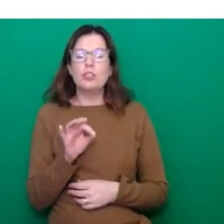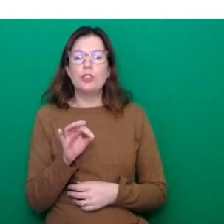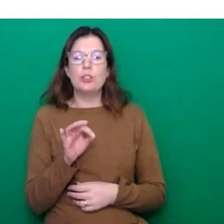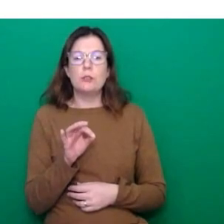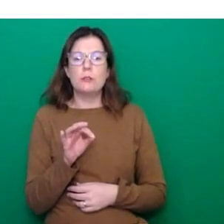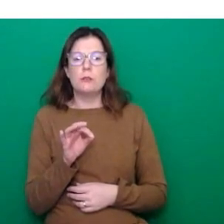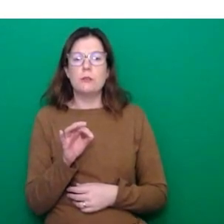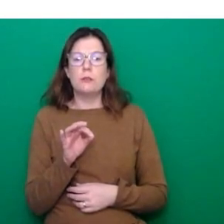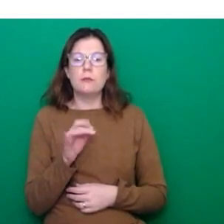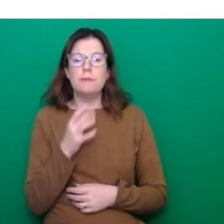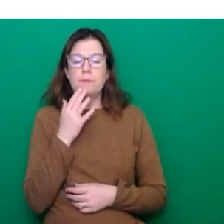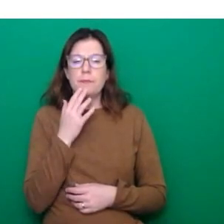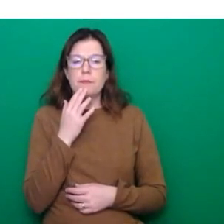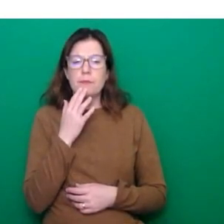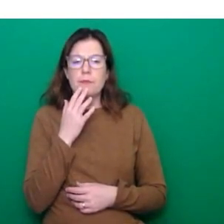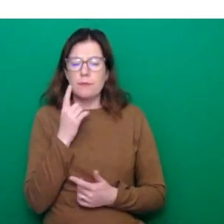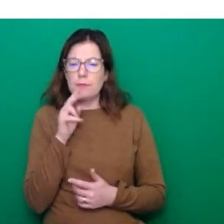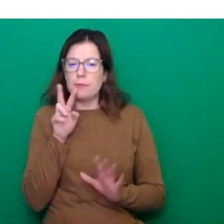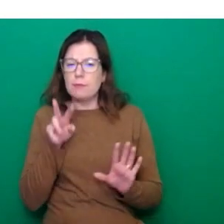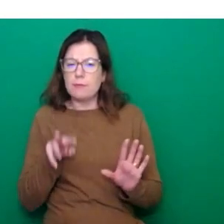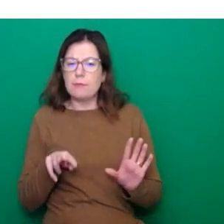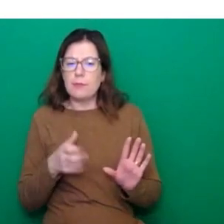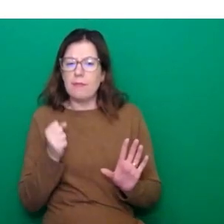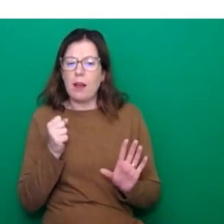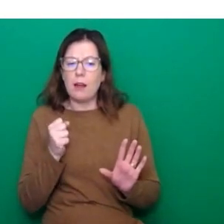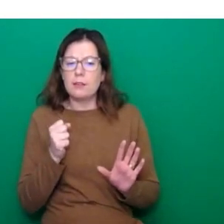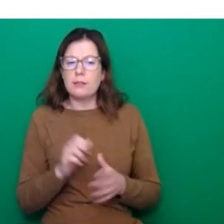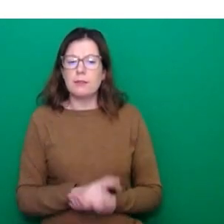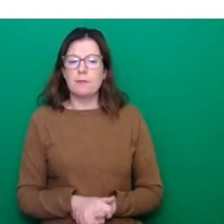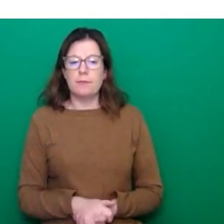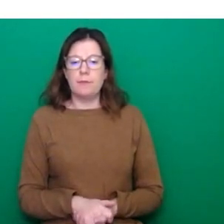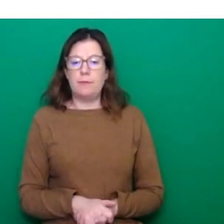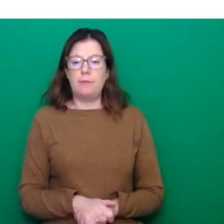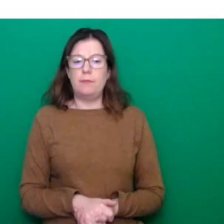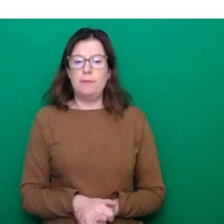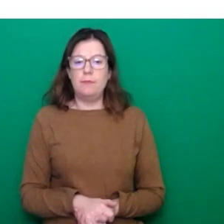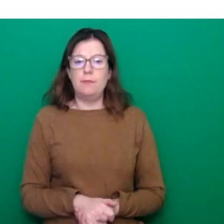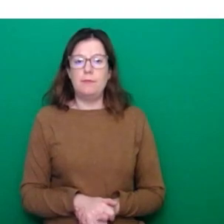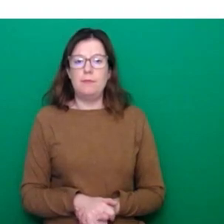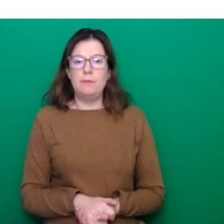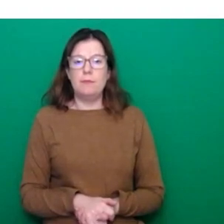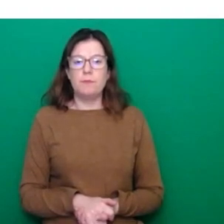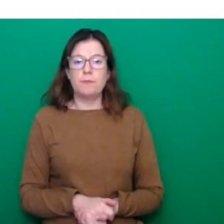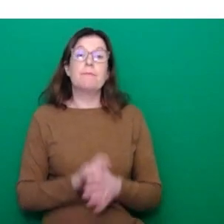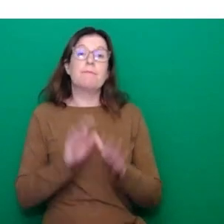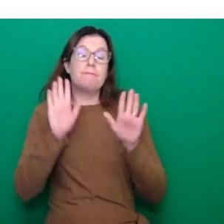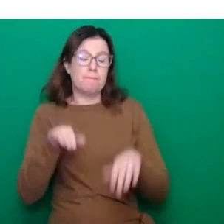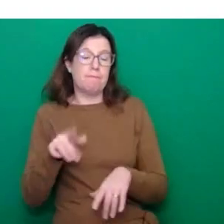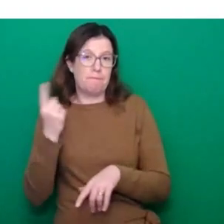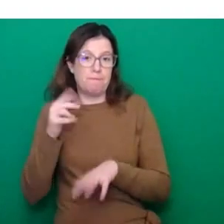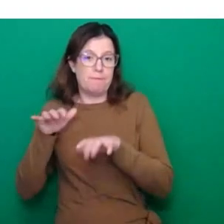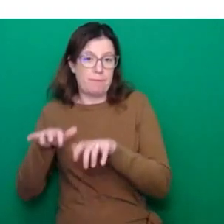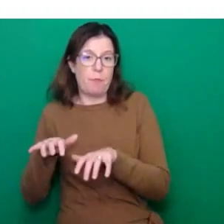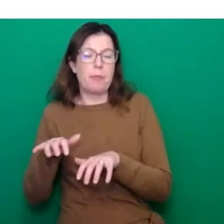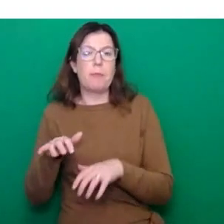more general flavour to it. I'm just working my way back down. There was somebody had reminded us more about, yes, that